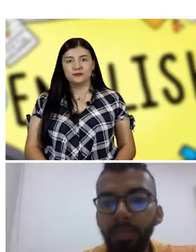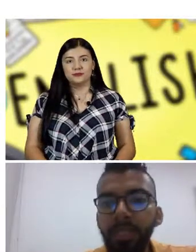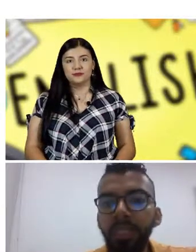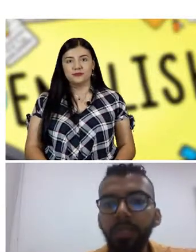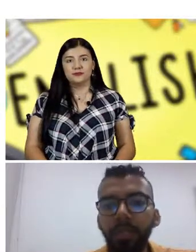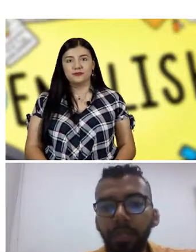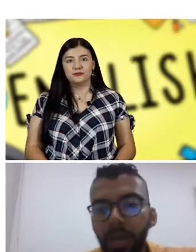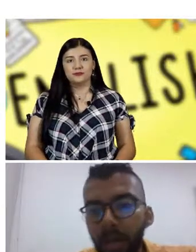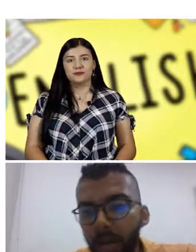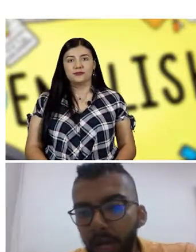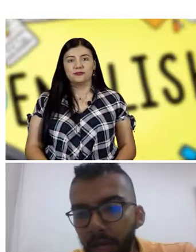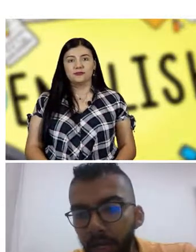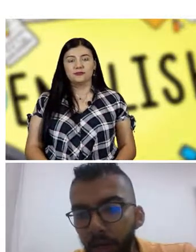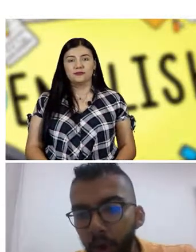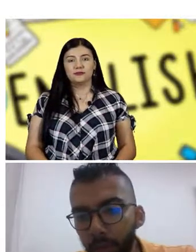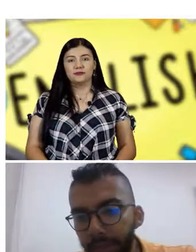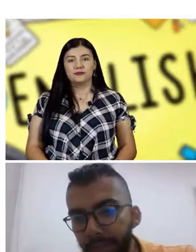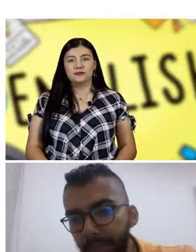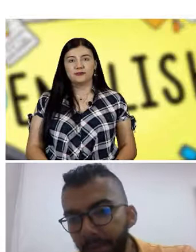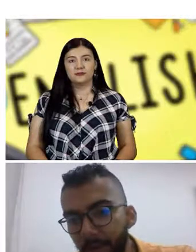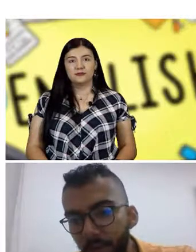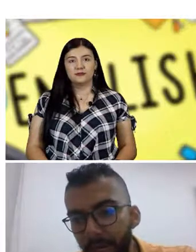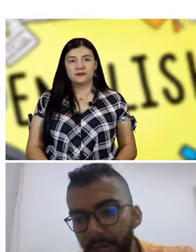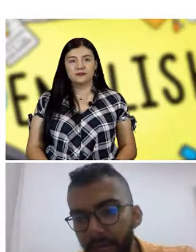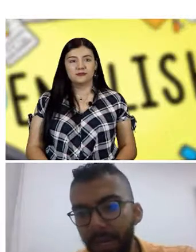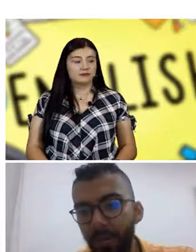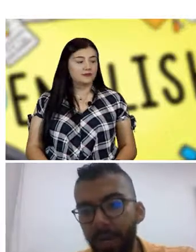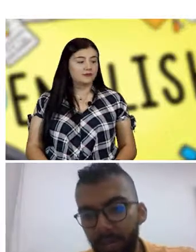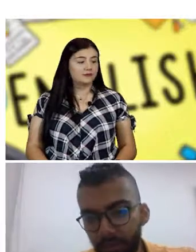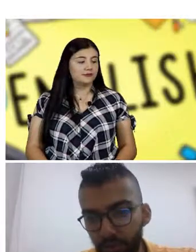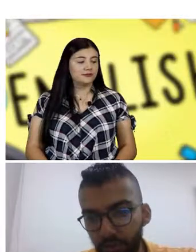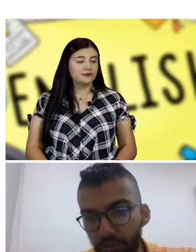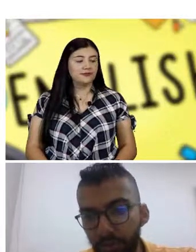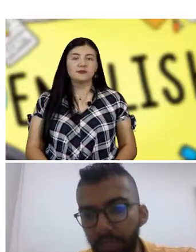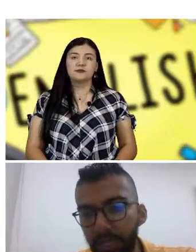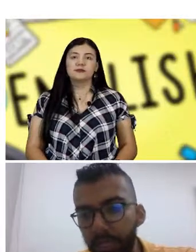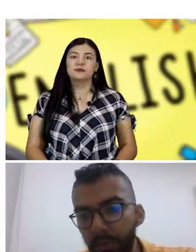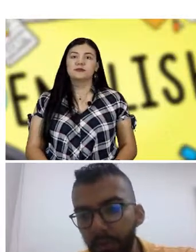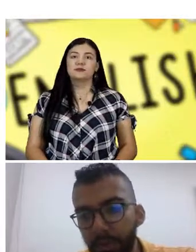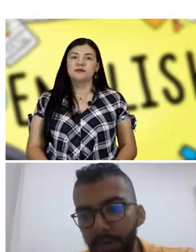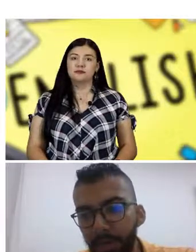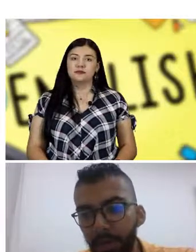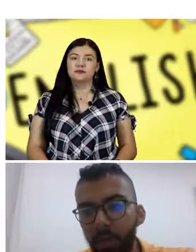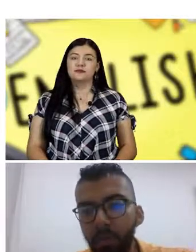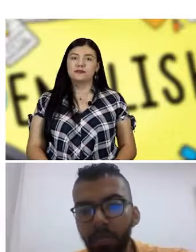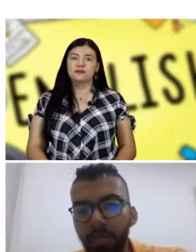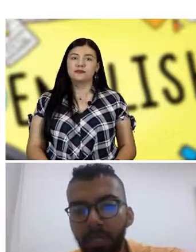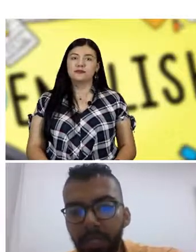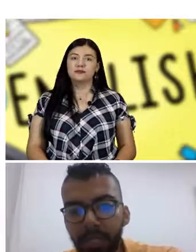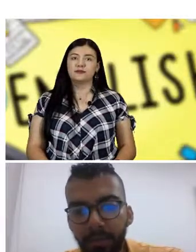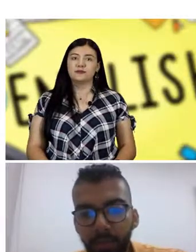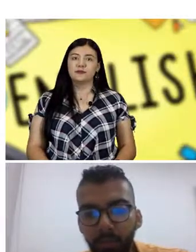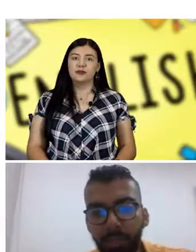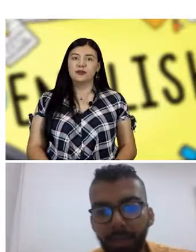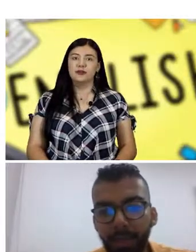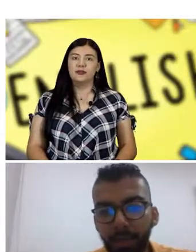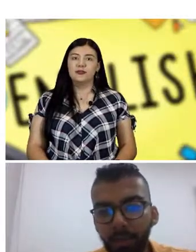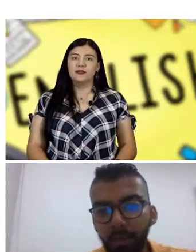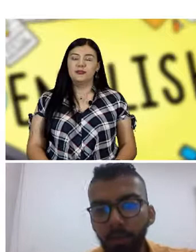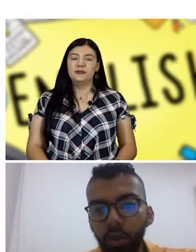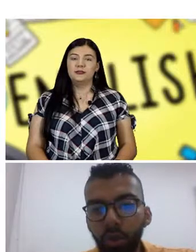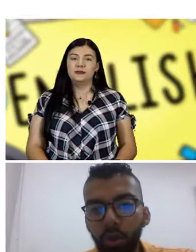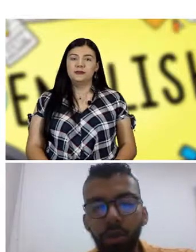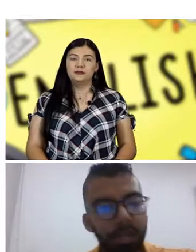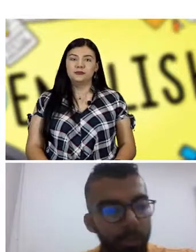She wrote, Teacher, ¿cómo se diría me duele el brazo? Y de igual manera, ¿cómo se dice, pregunta